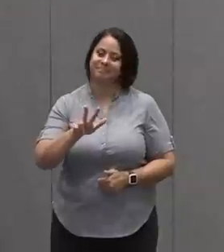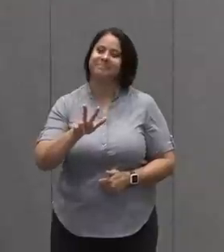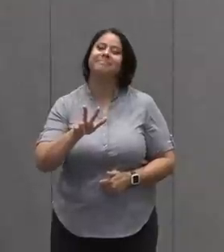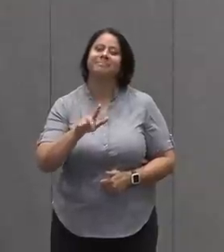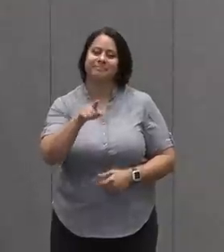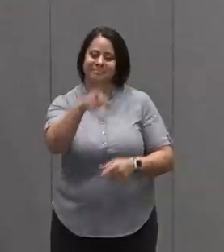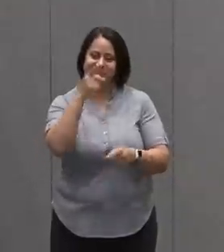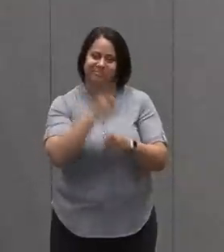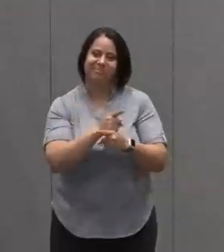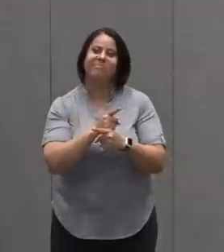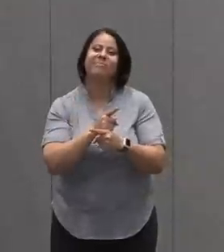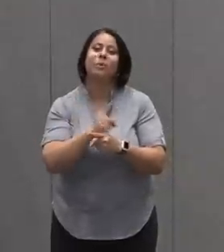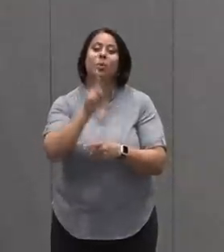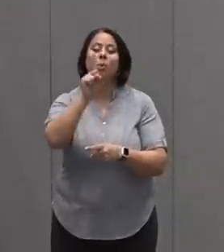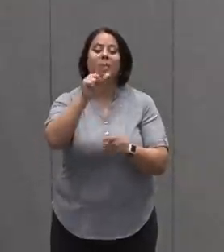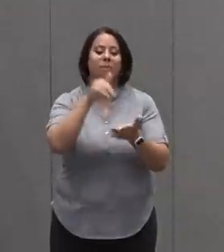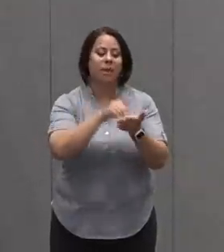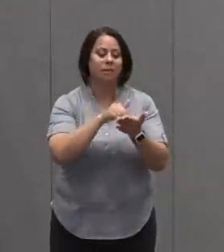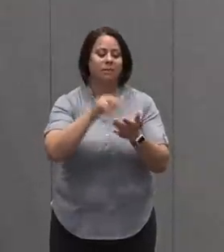I said